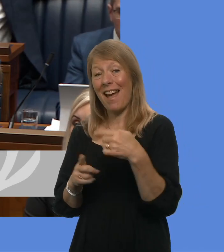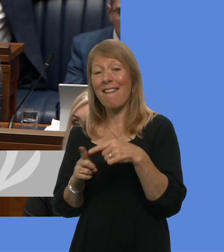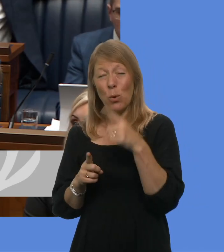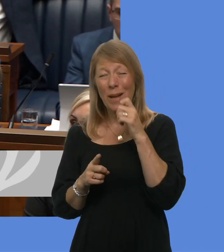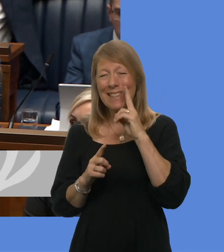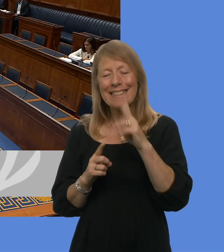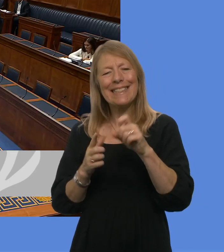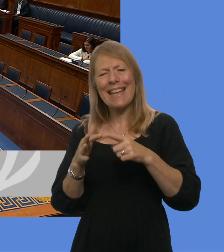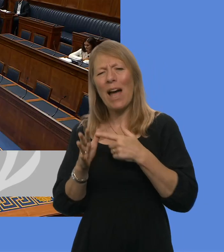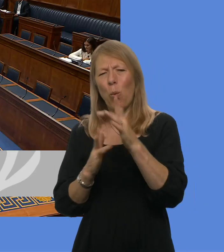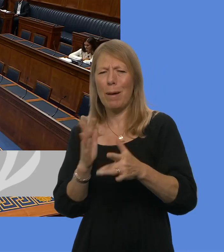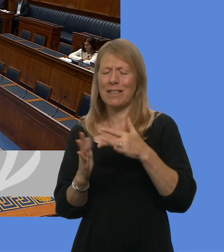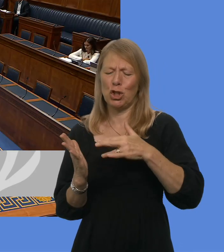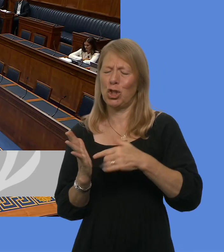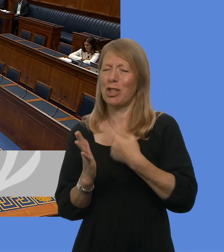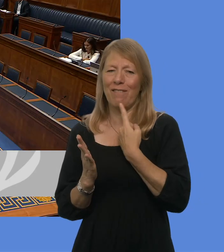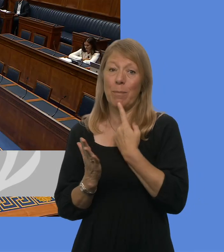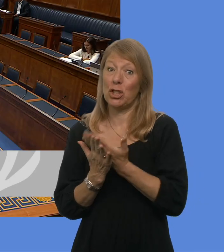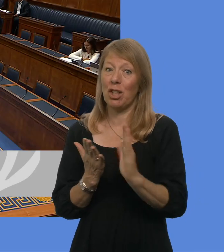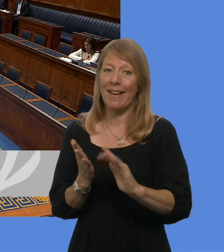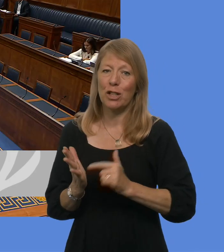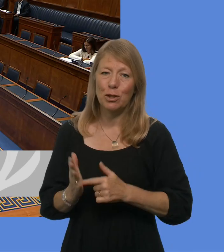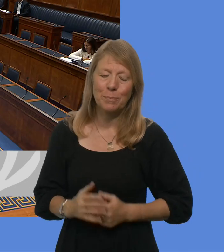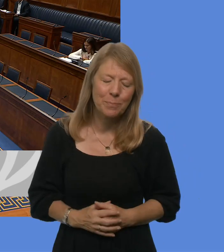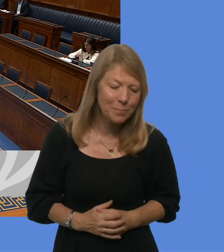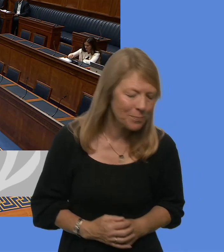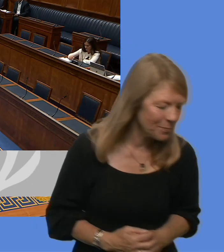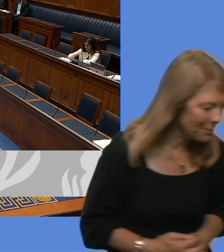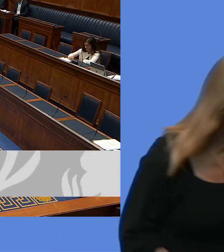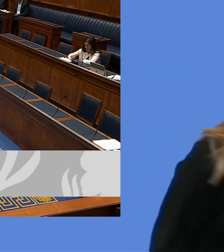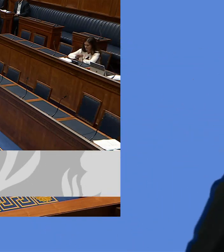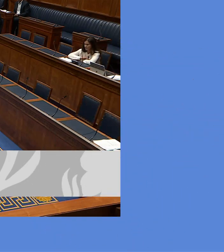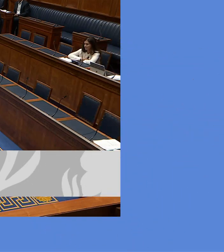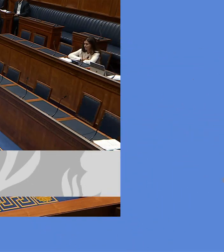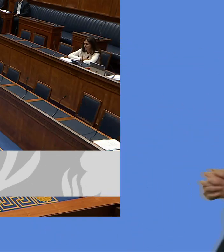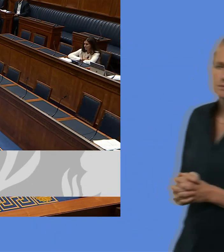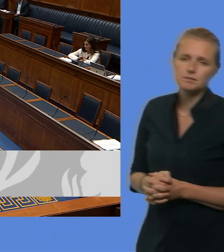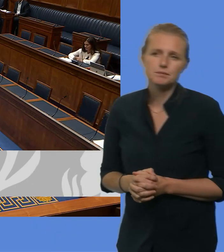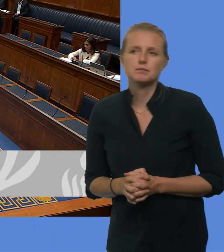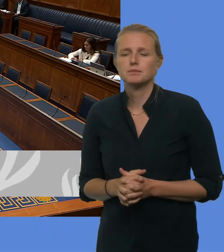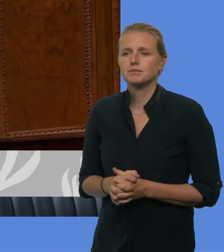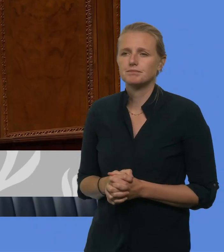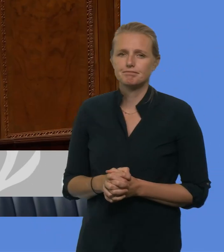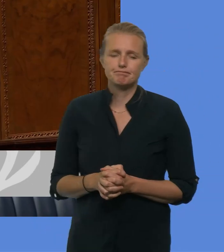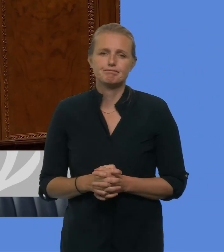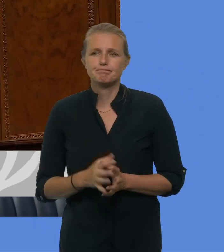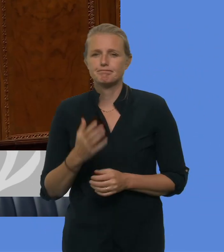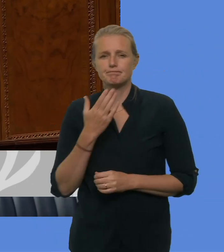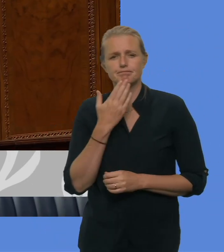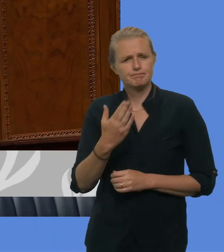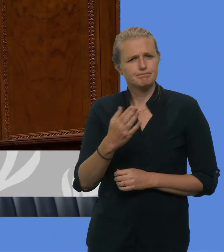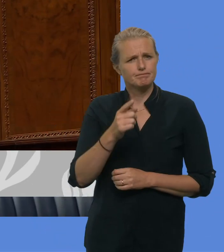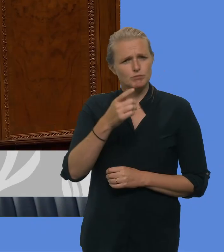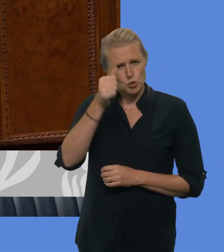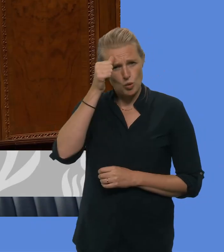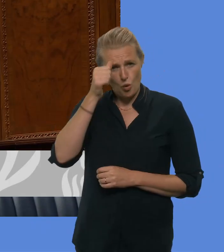SIA website. Mr. Carroll. Thank you, Minister, for that answer. And I hope the Minister would agree with me there's a lack of services, including no NHS-funded